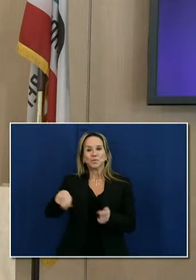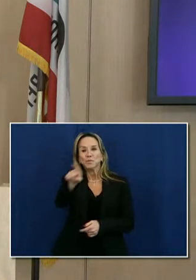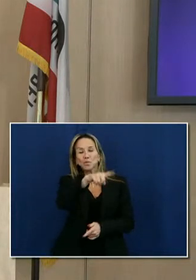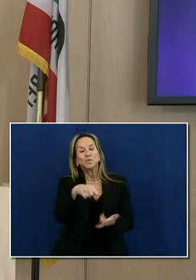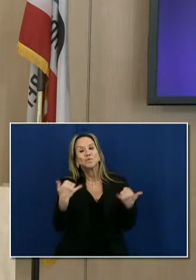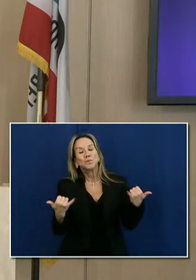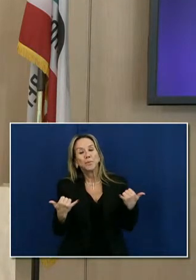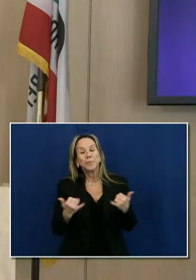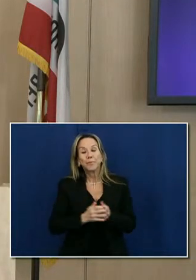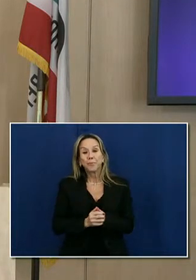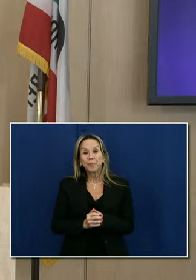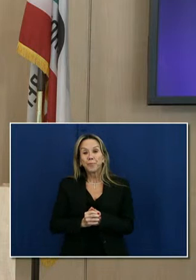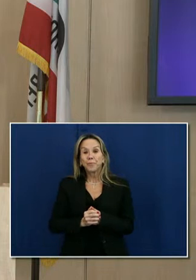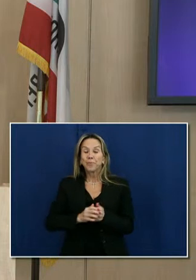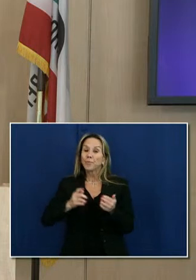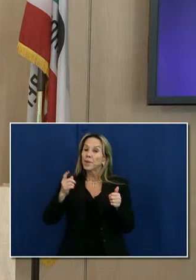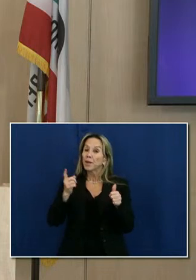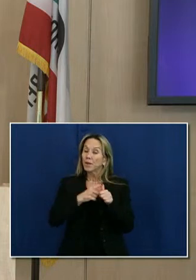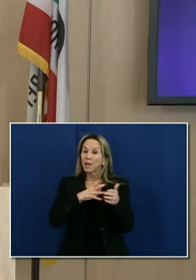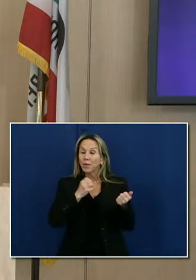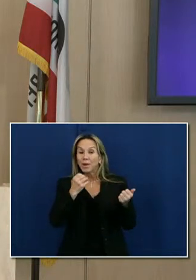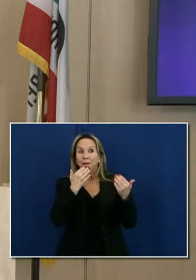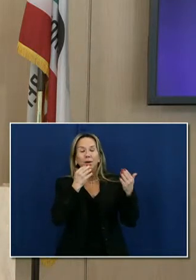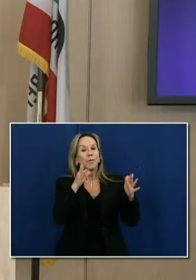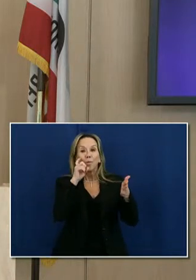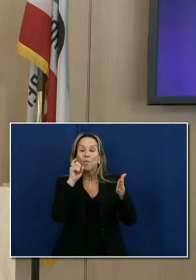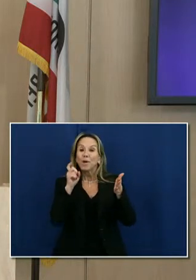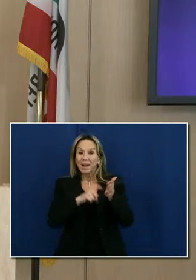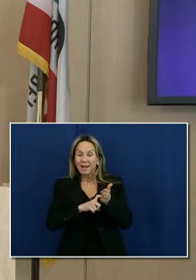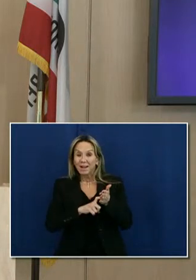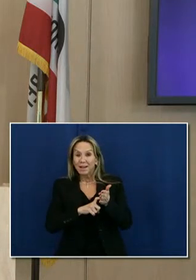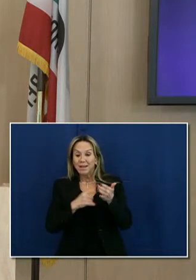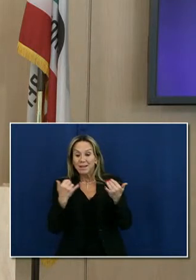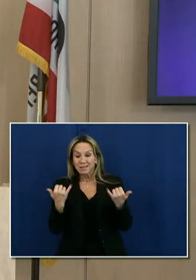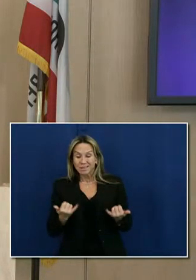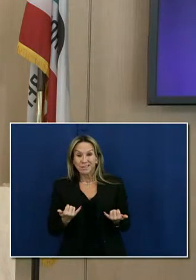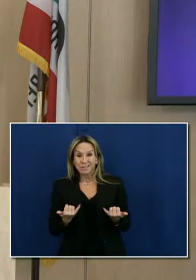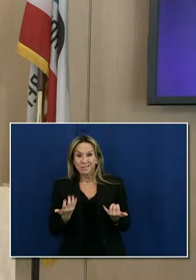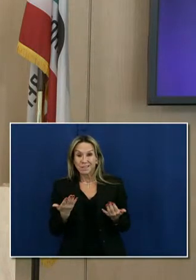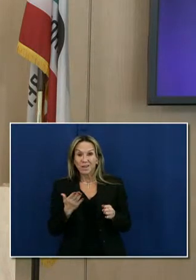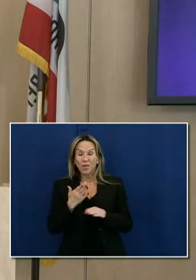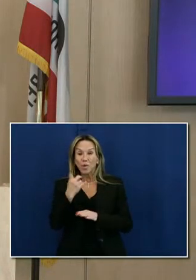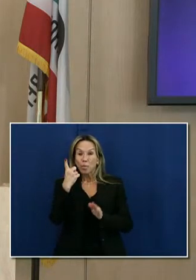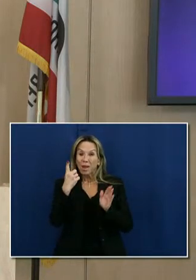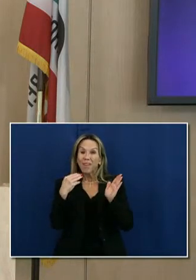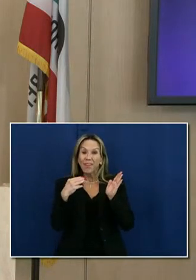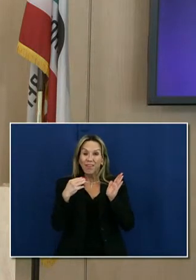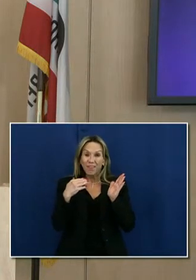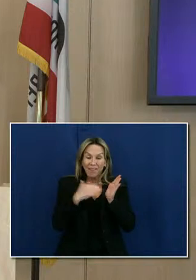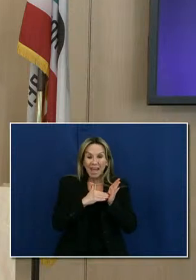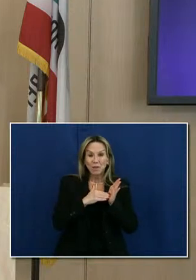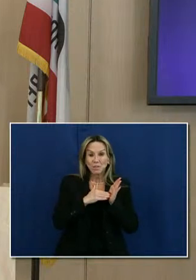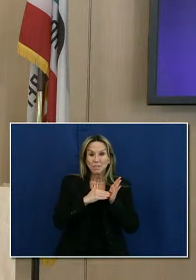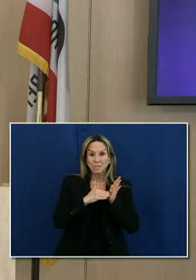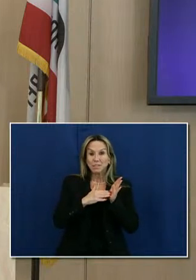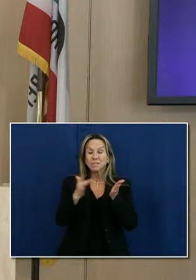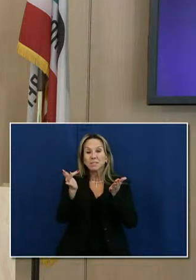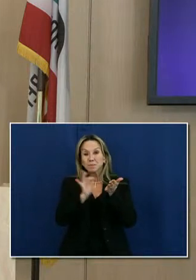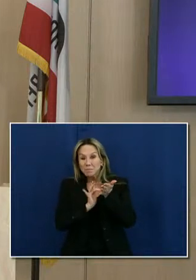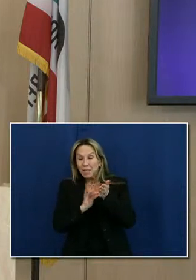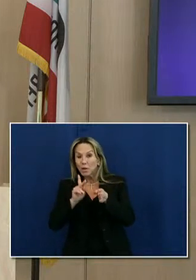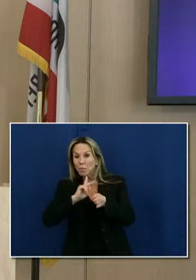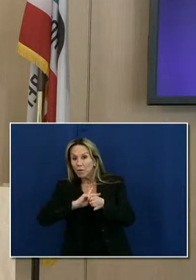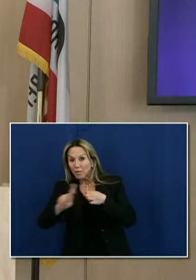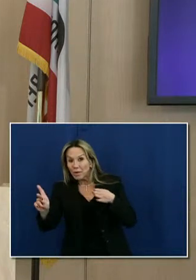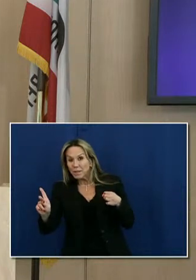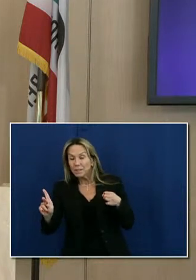First, I'd like to think we should recognize the fact that as of today, nearly 1,000 medical professionals, frontline, throughout our